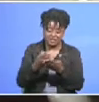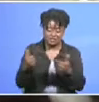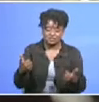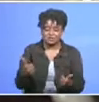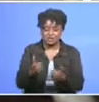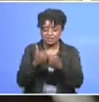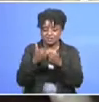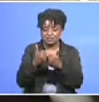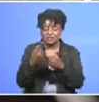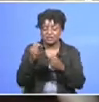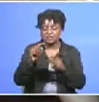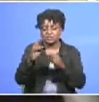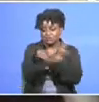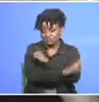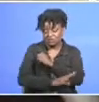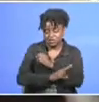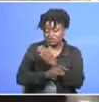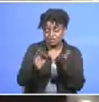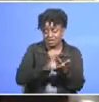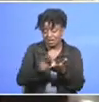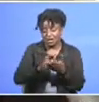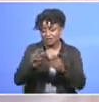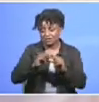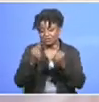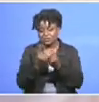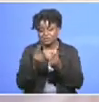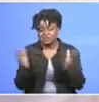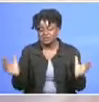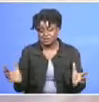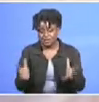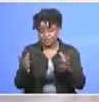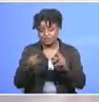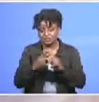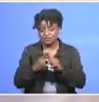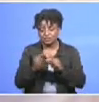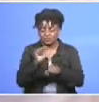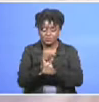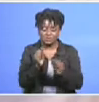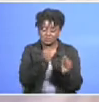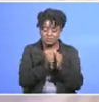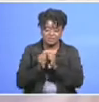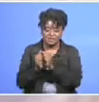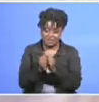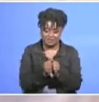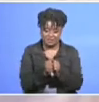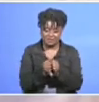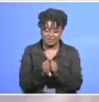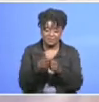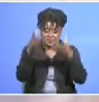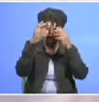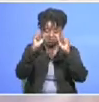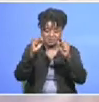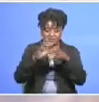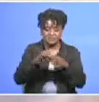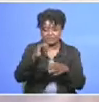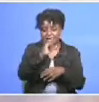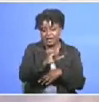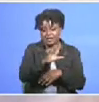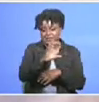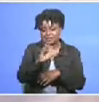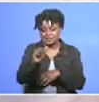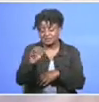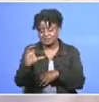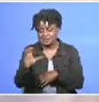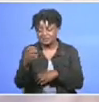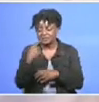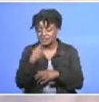accounting body is also being urged to unite in their efforts. President of the ICAC, Anthony Pierre, says today